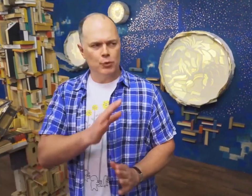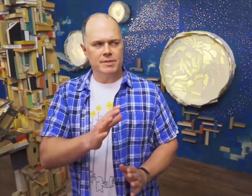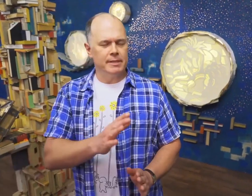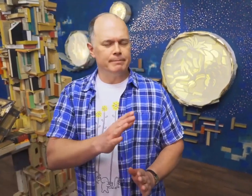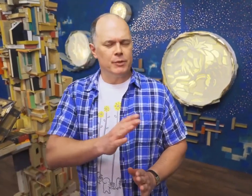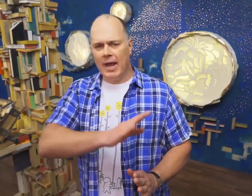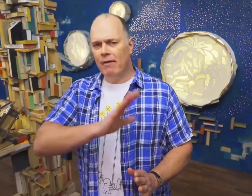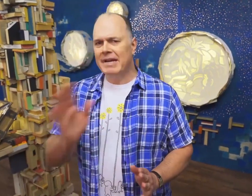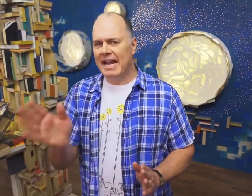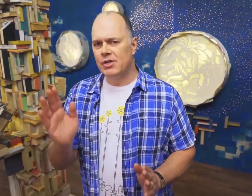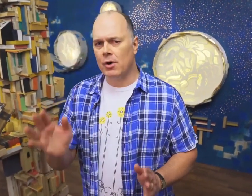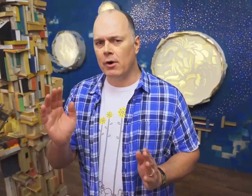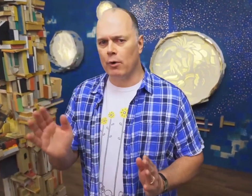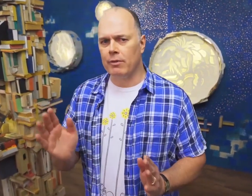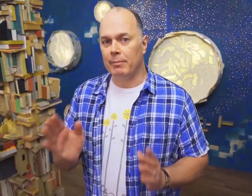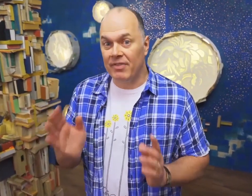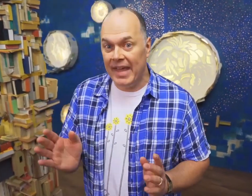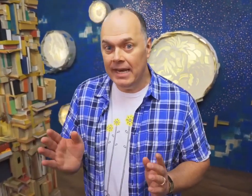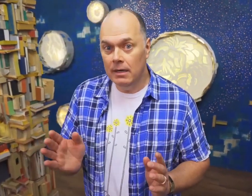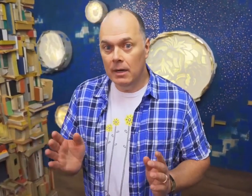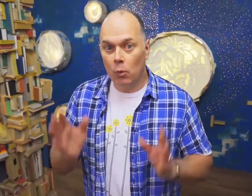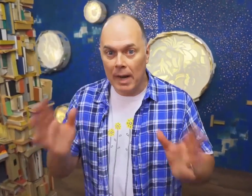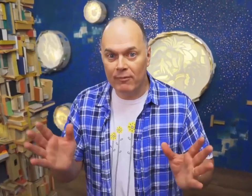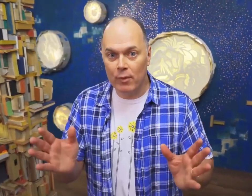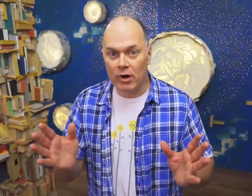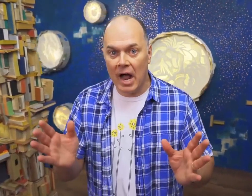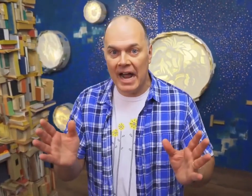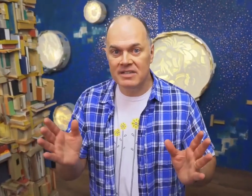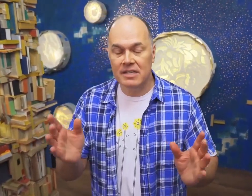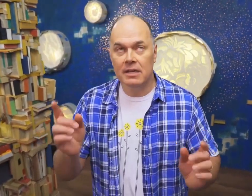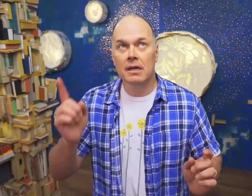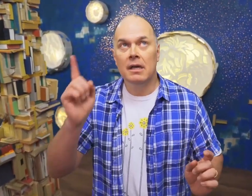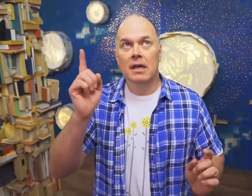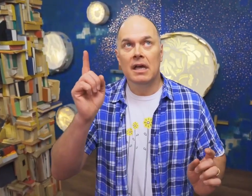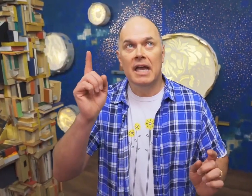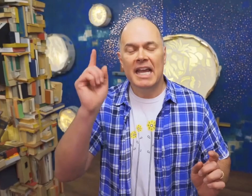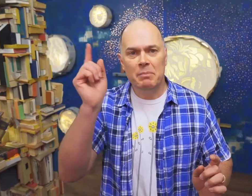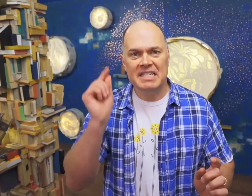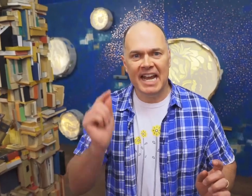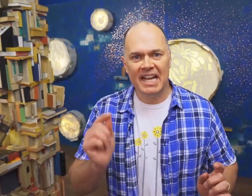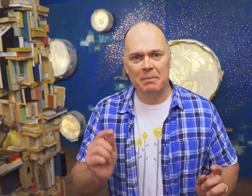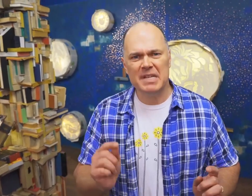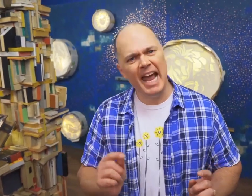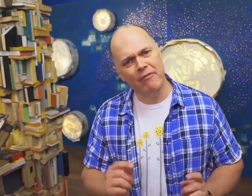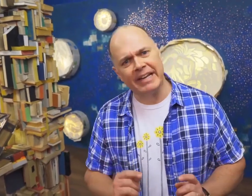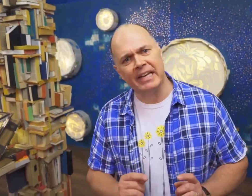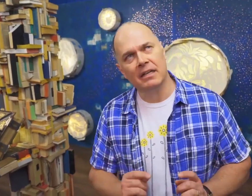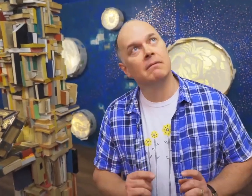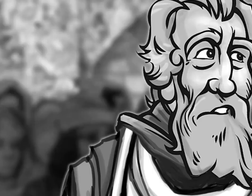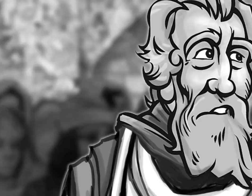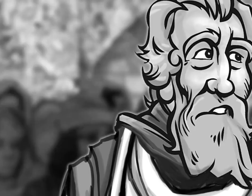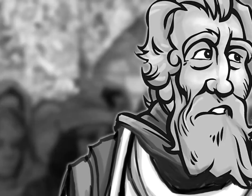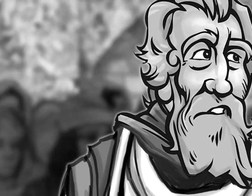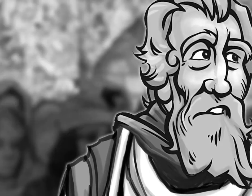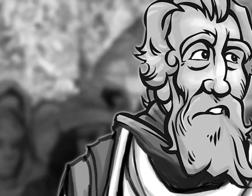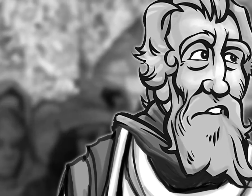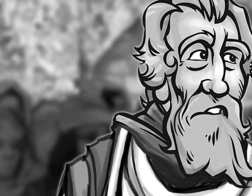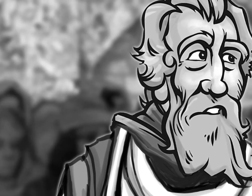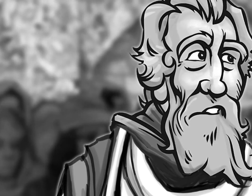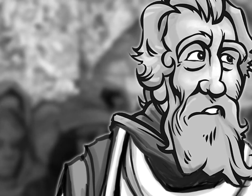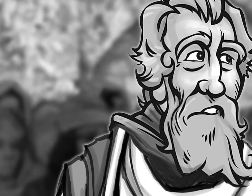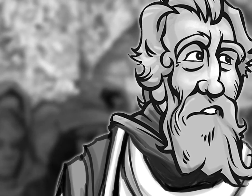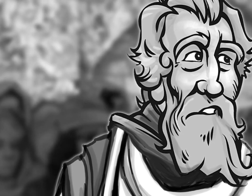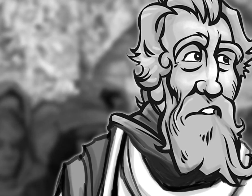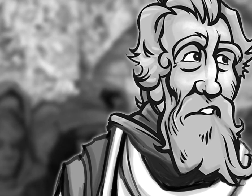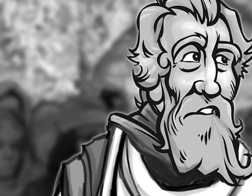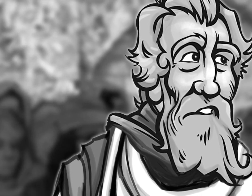from Jerusalem to every nation on earth. But then, right before their eyes, he'd been taken up to heaven. You've given